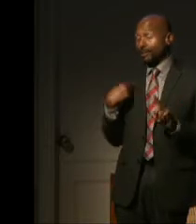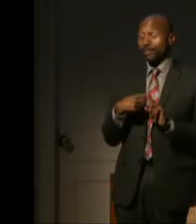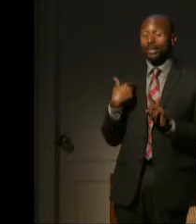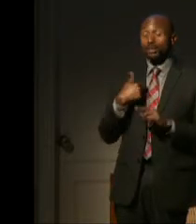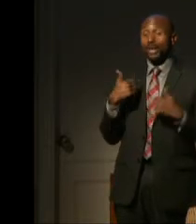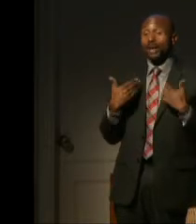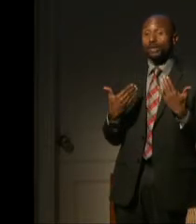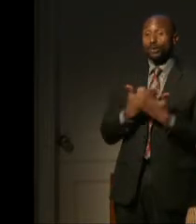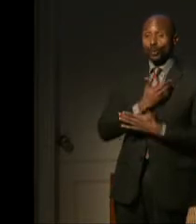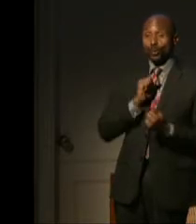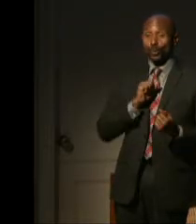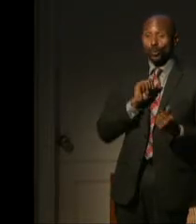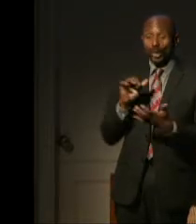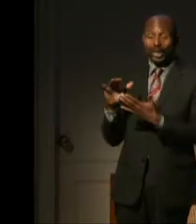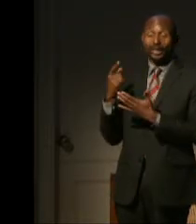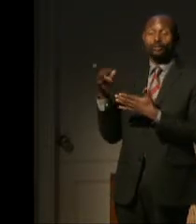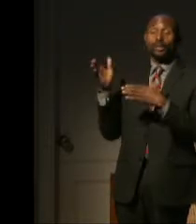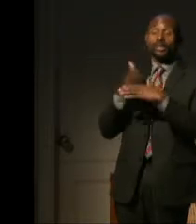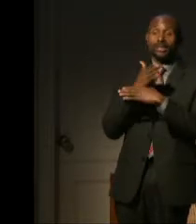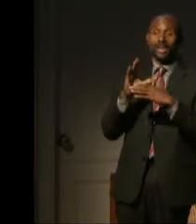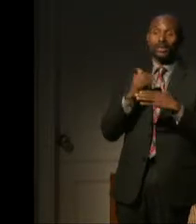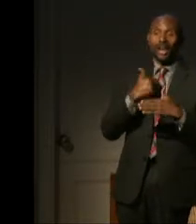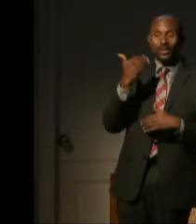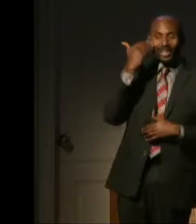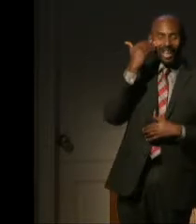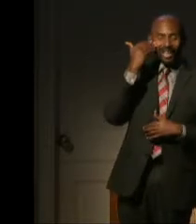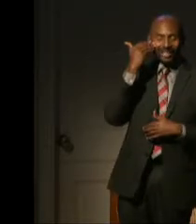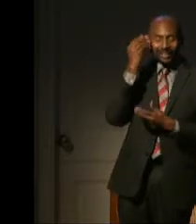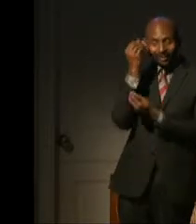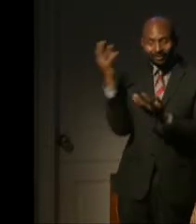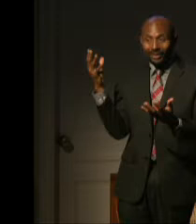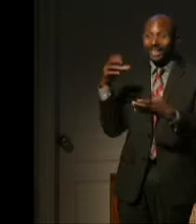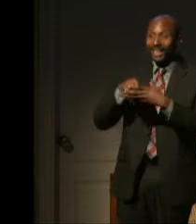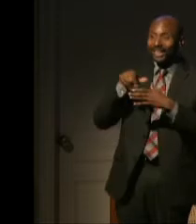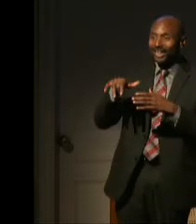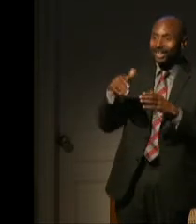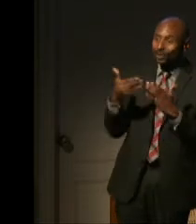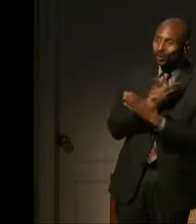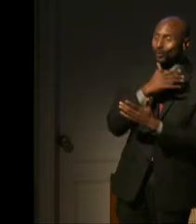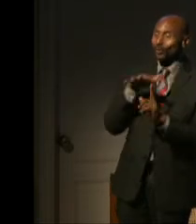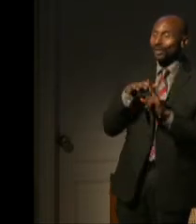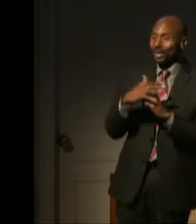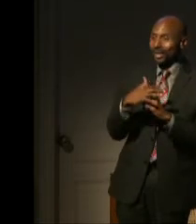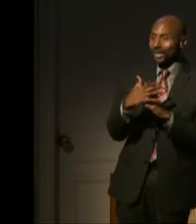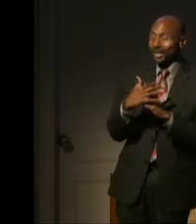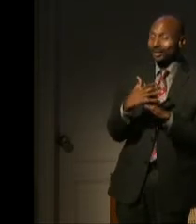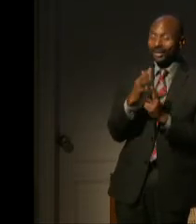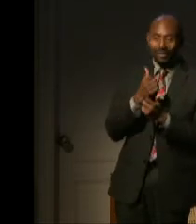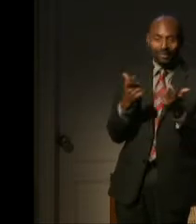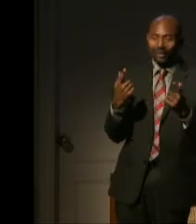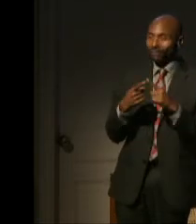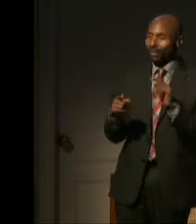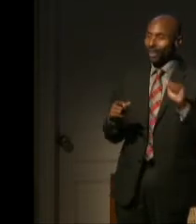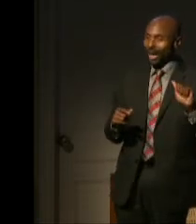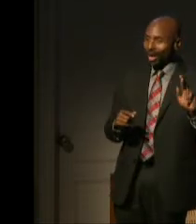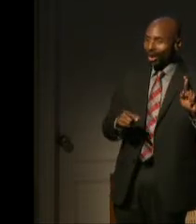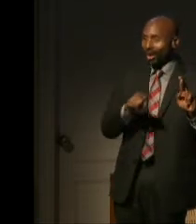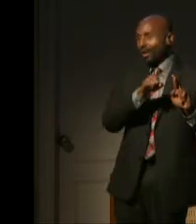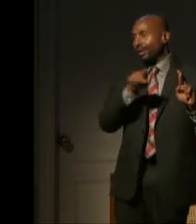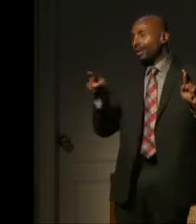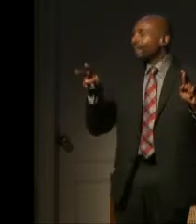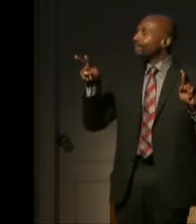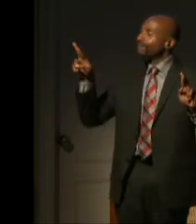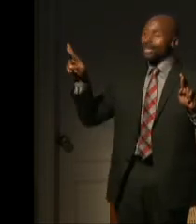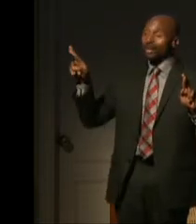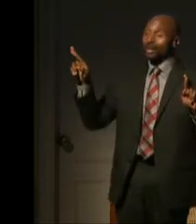too, of sharing the knowledge we have and this new context. Everything from AR and VR, which we talked about a good bit